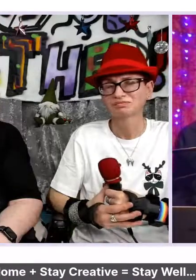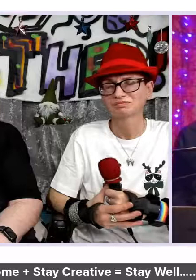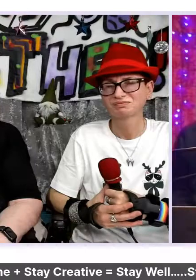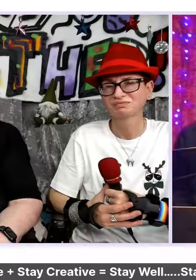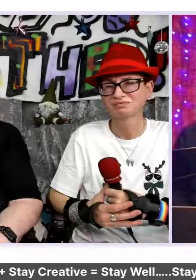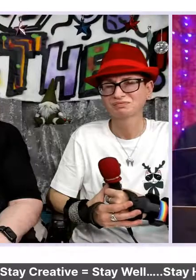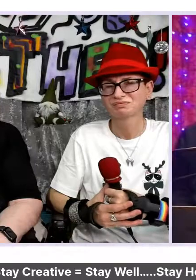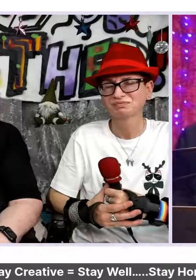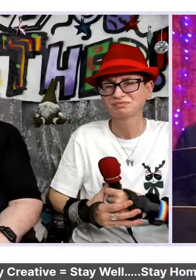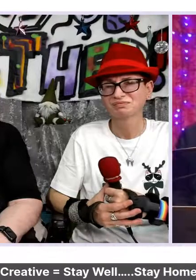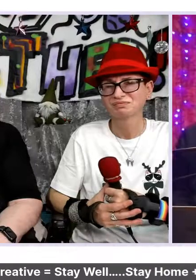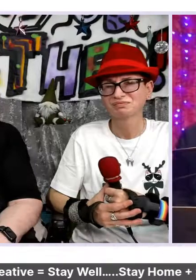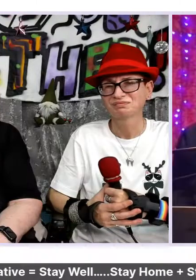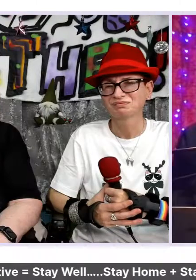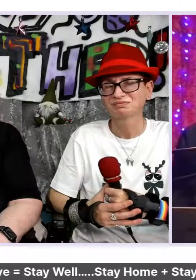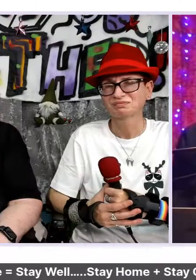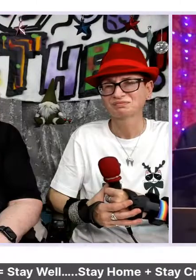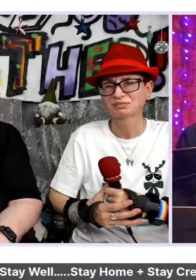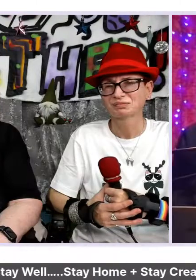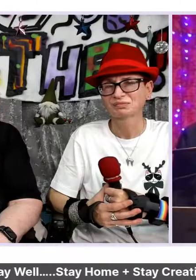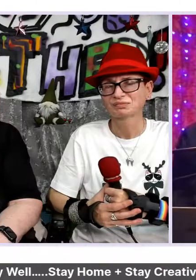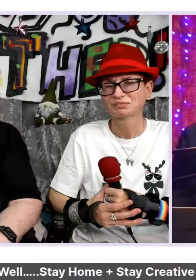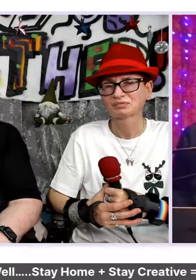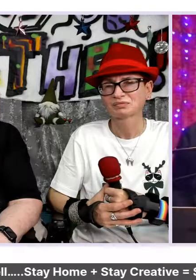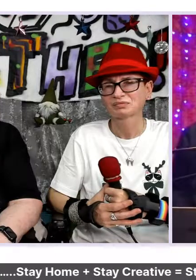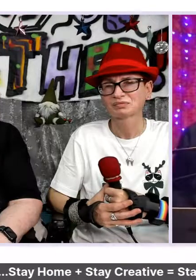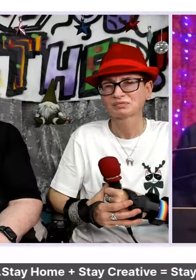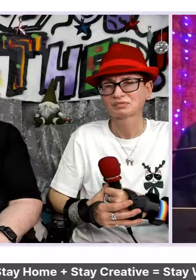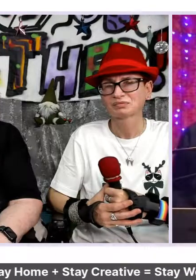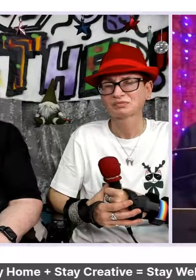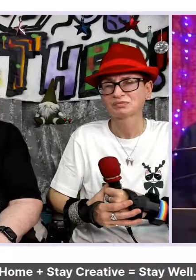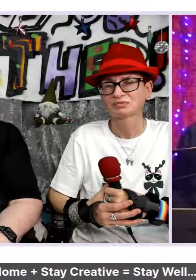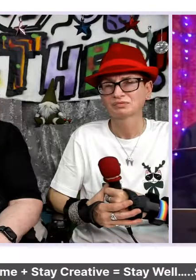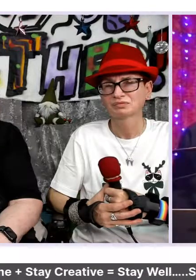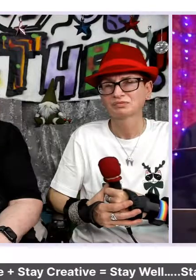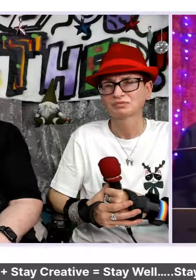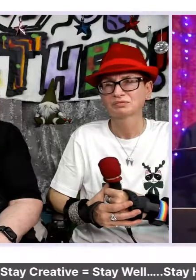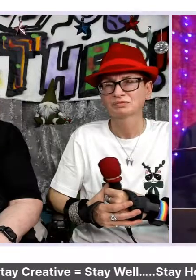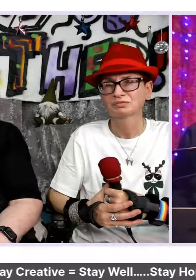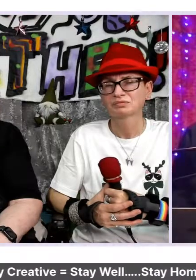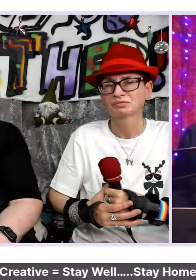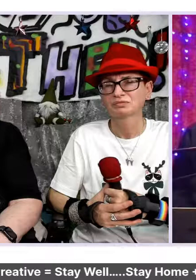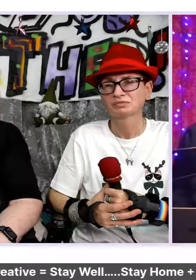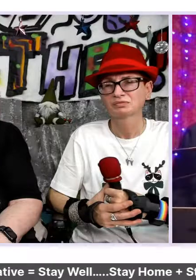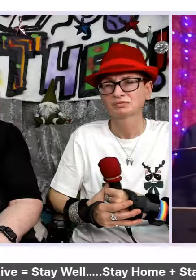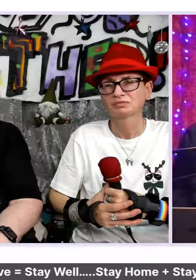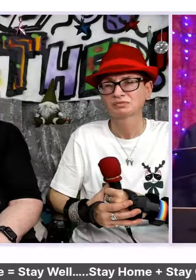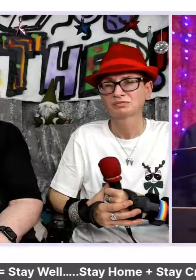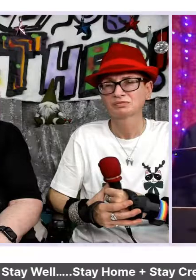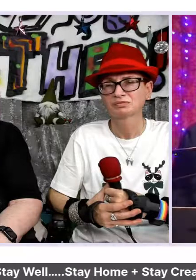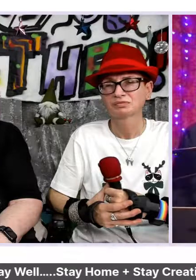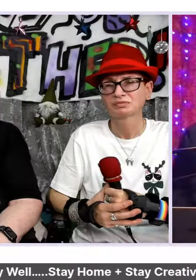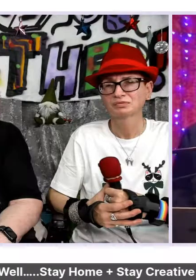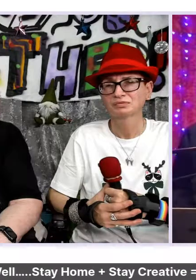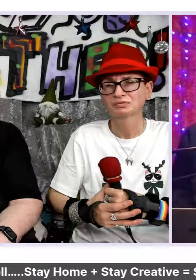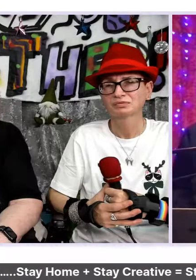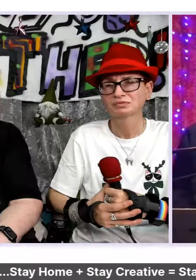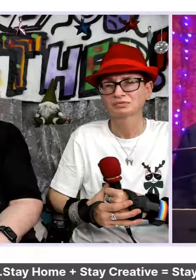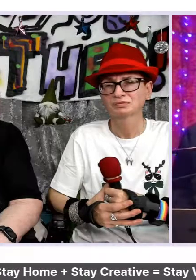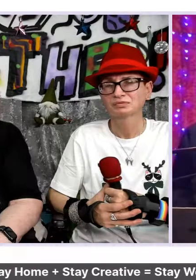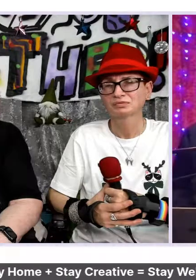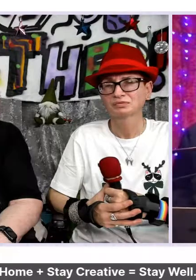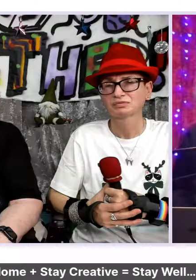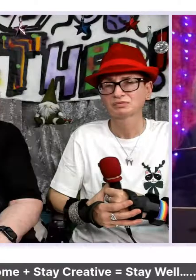on, these people are artists, these people are sports people, these people are musicians, and even,